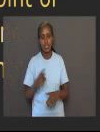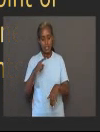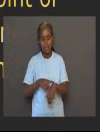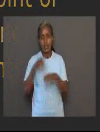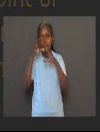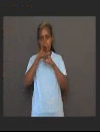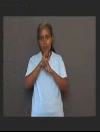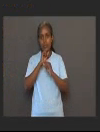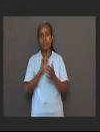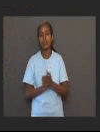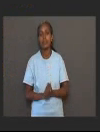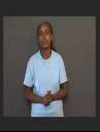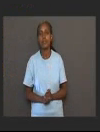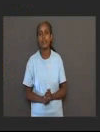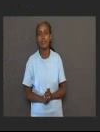Time's up.